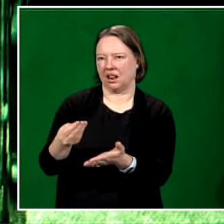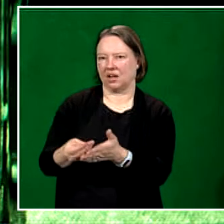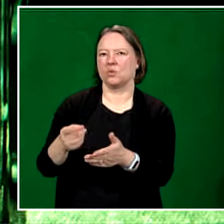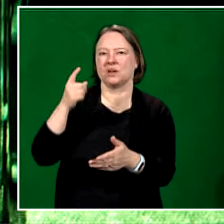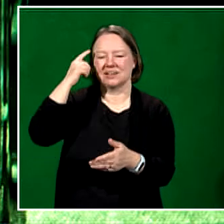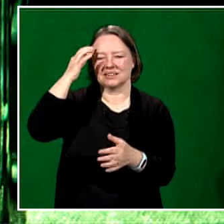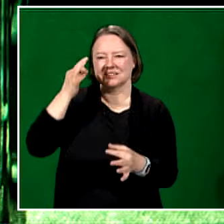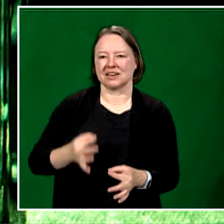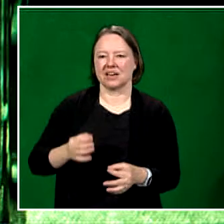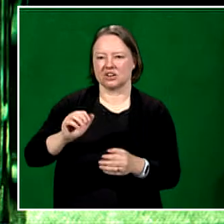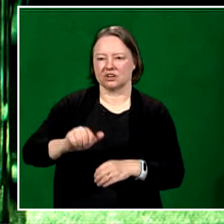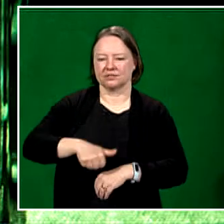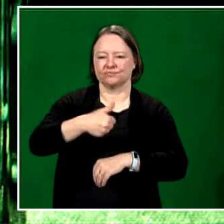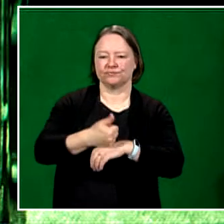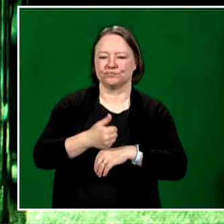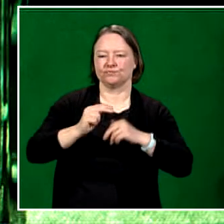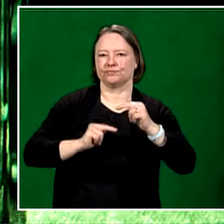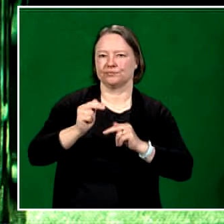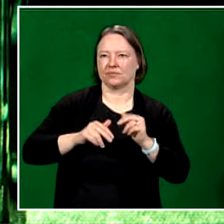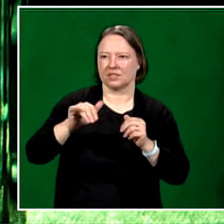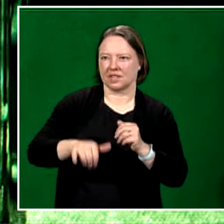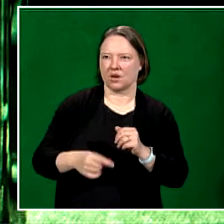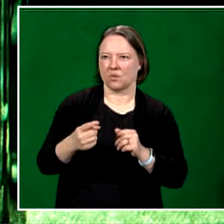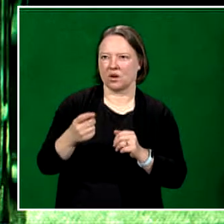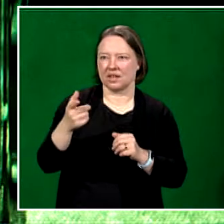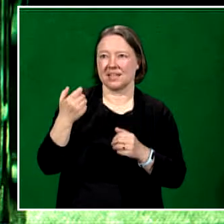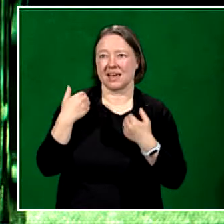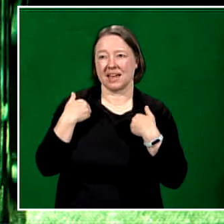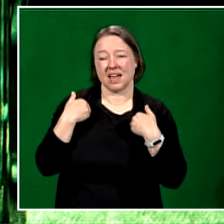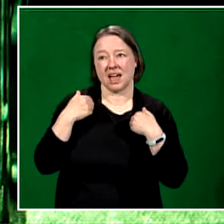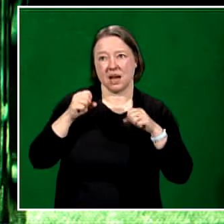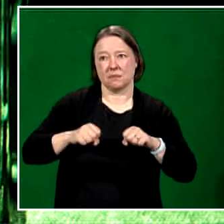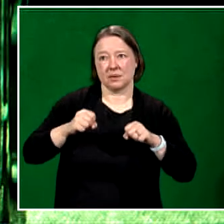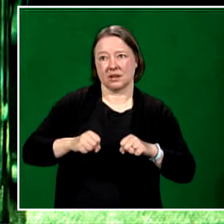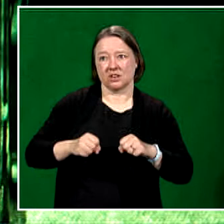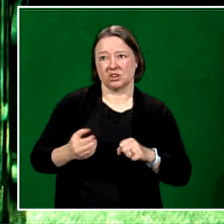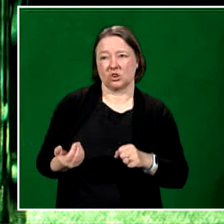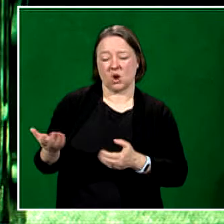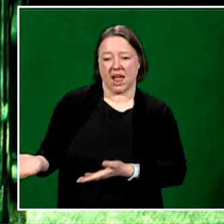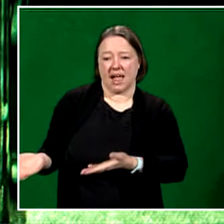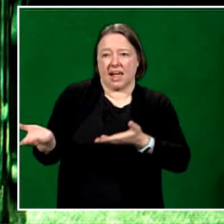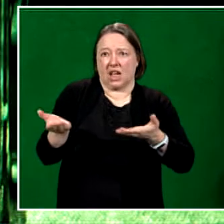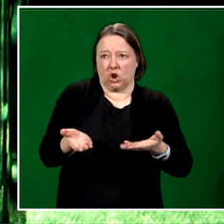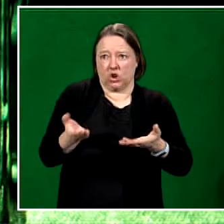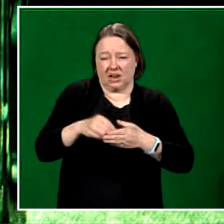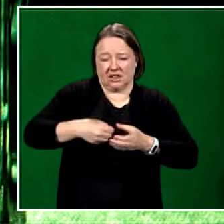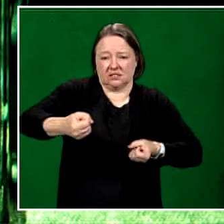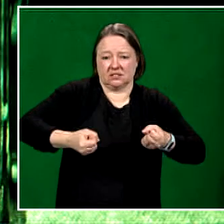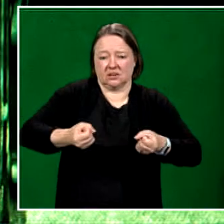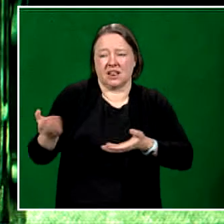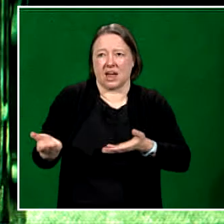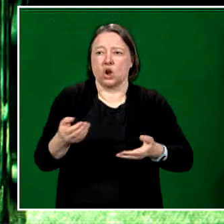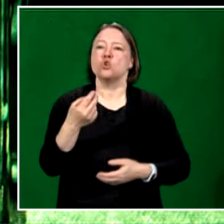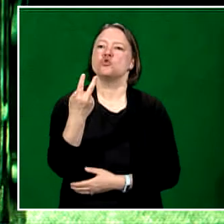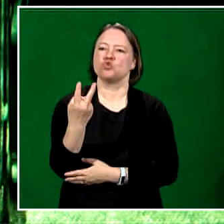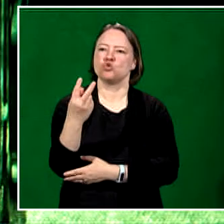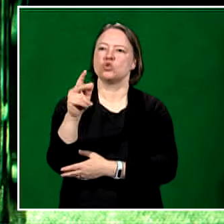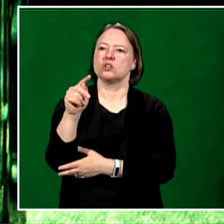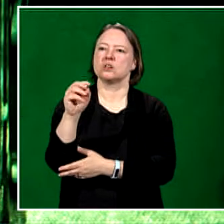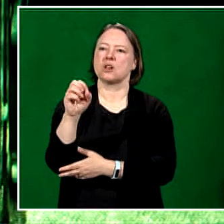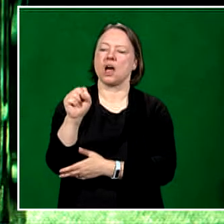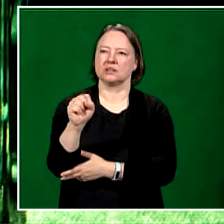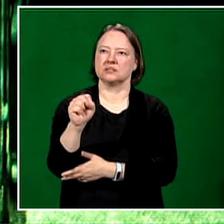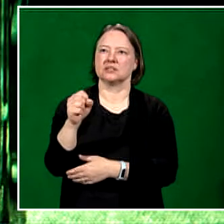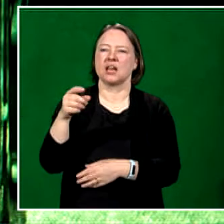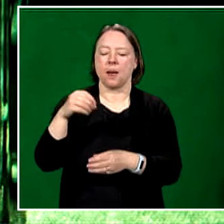those ones. And I mentioned that they have the capacity to carry 2 tons. And now that they are made